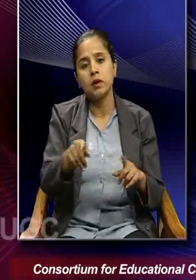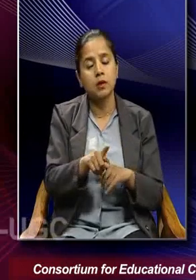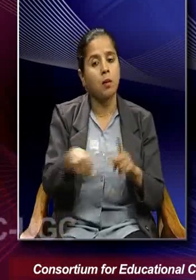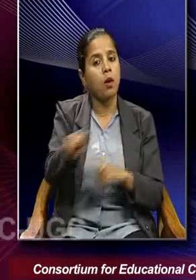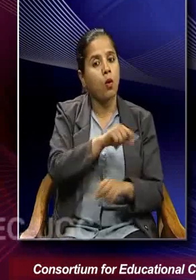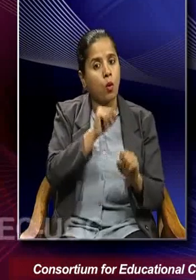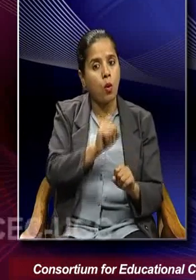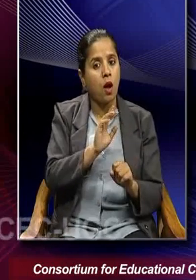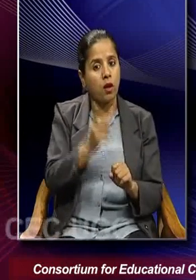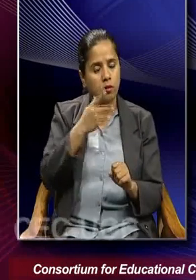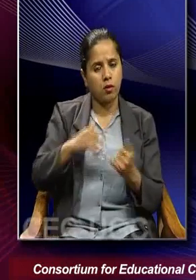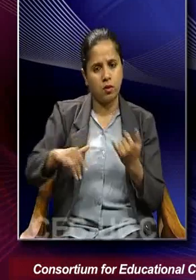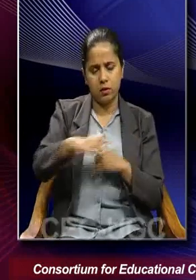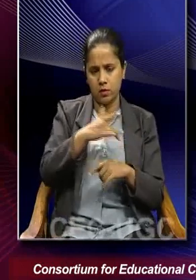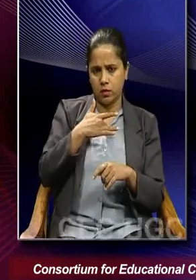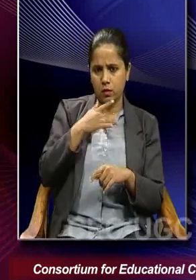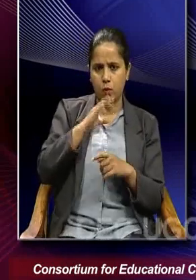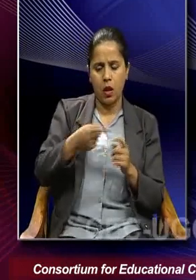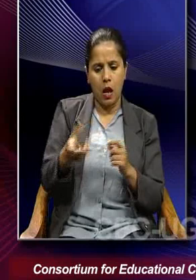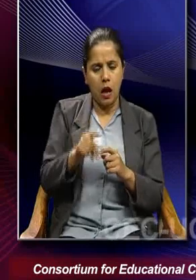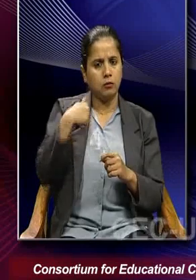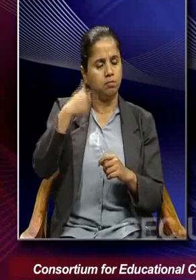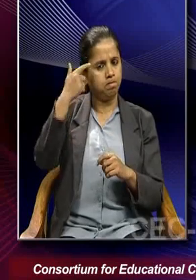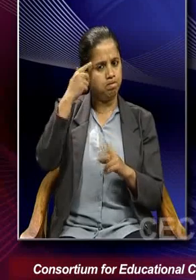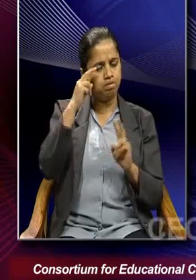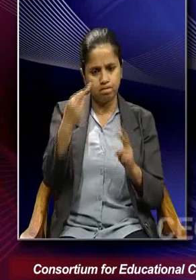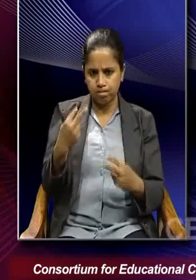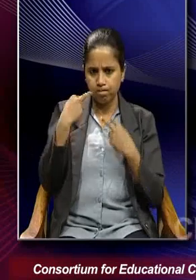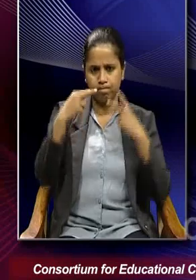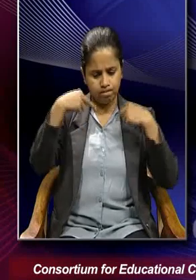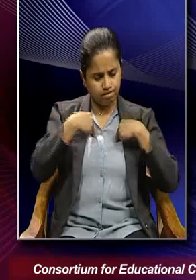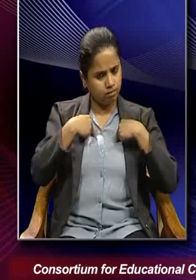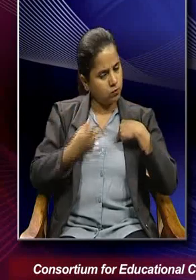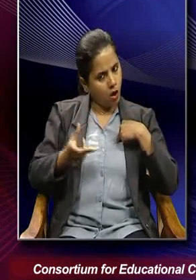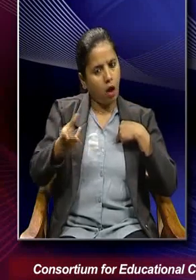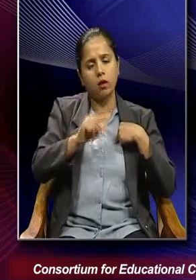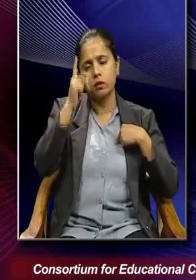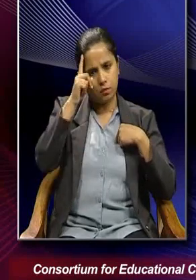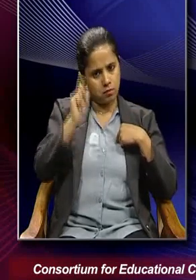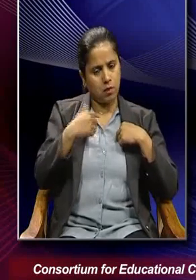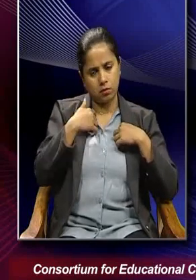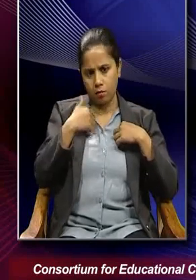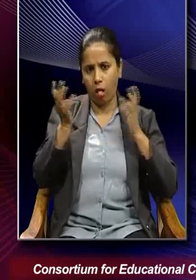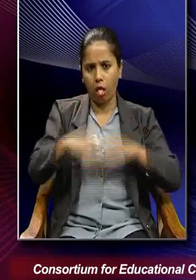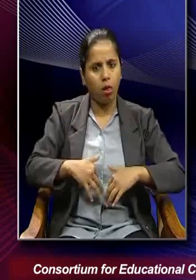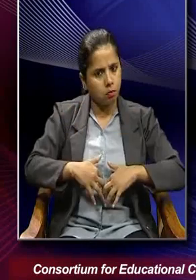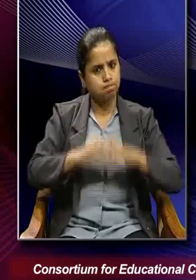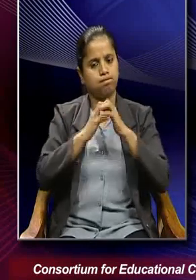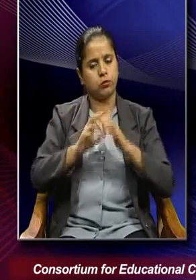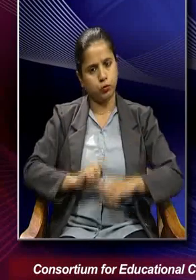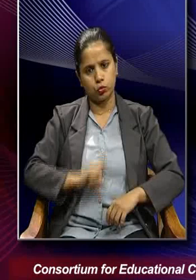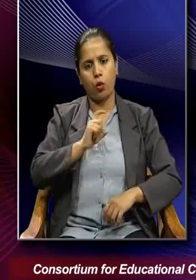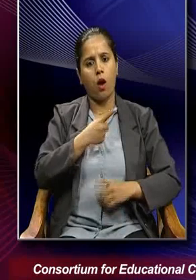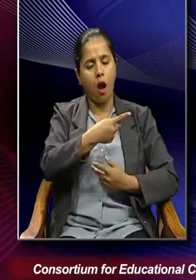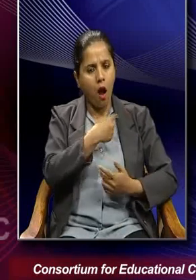are in this kind of a situation, they rediscover themselves, and at the same times they rediscover each other.